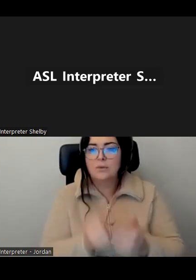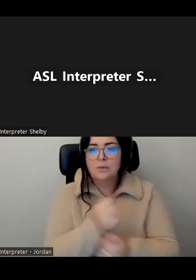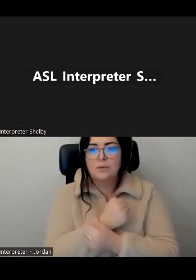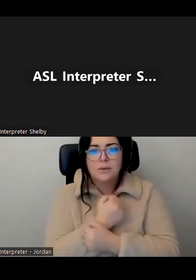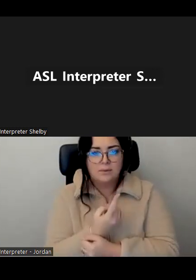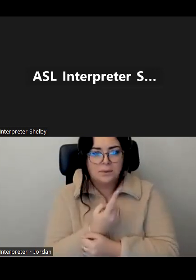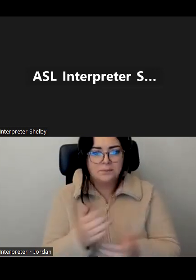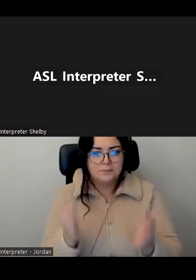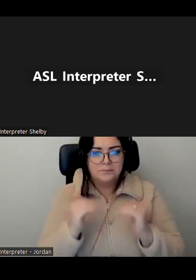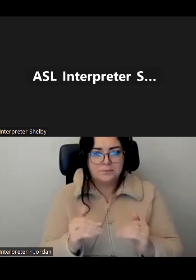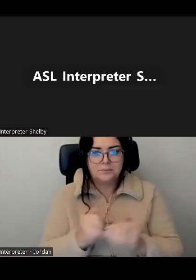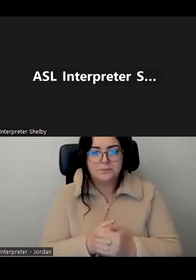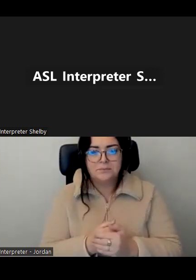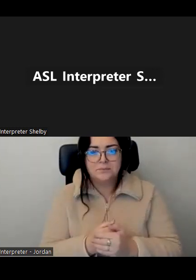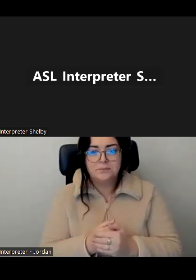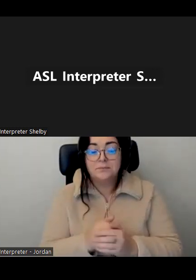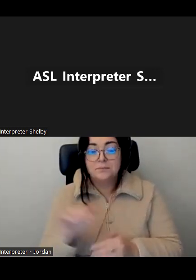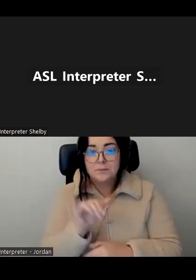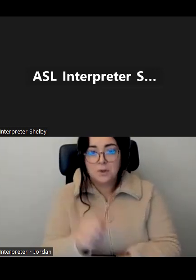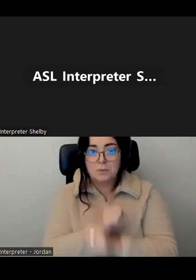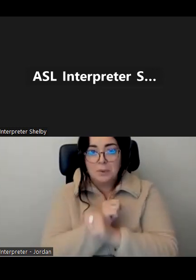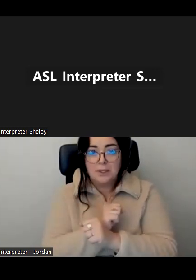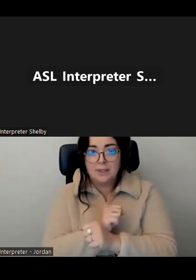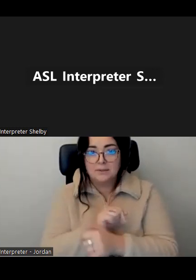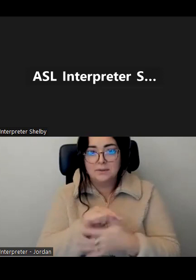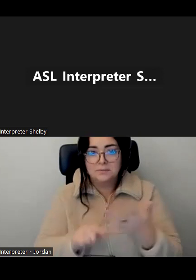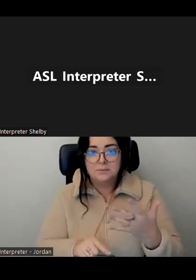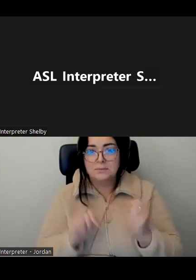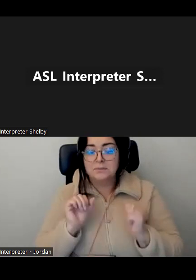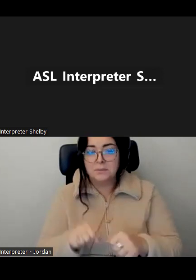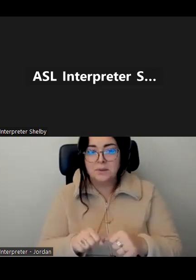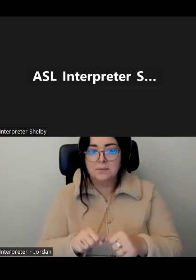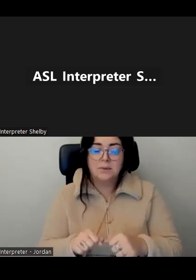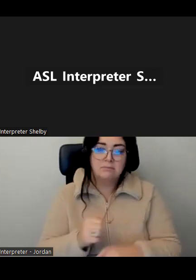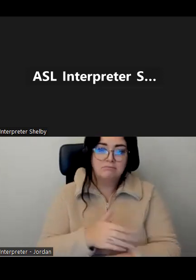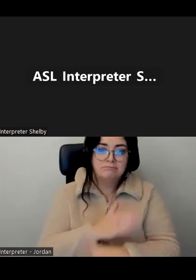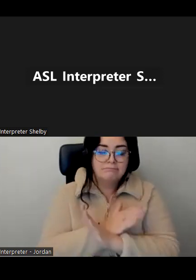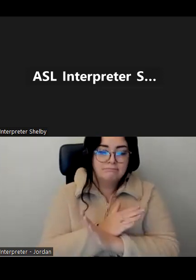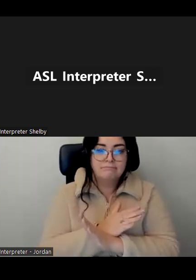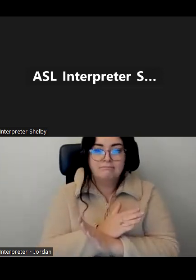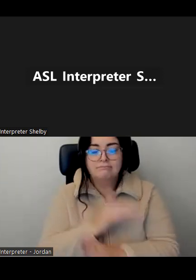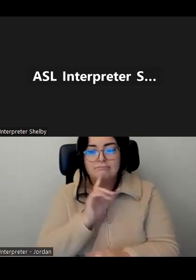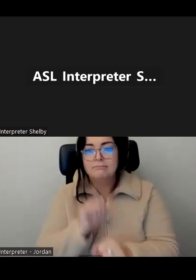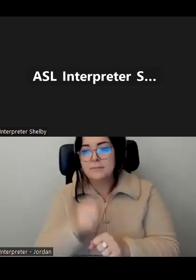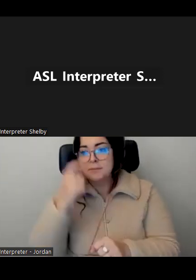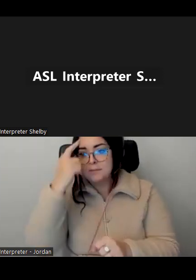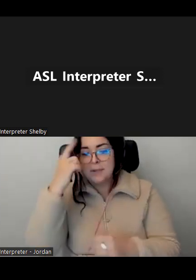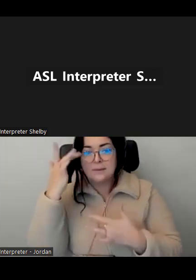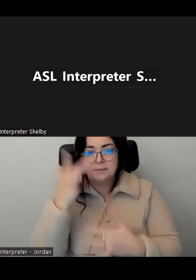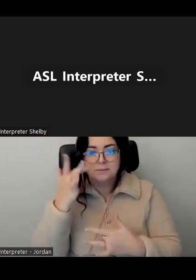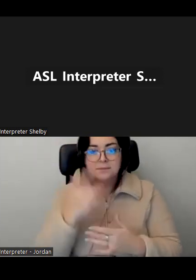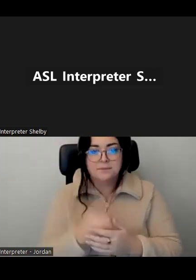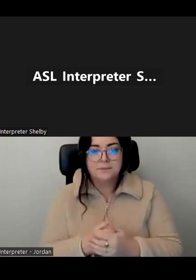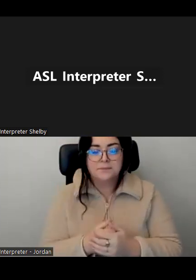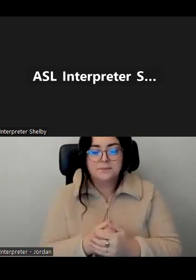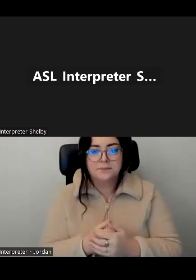And there's certainly protective factors as well that may prevent us from experiencing mental illness. So